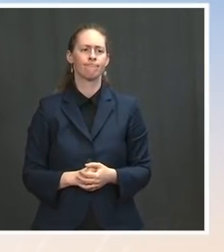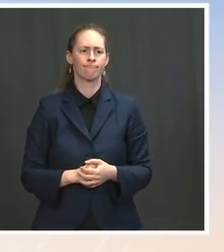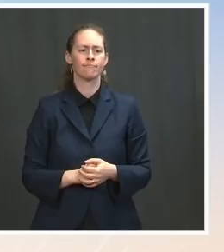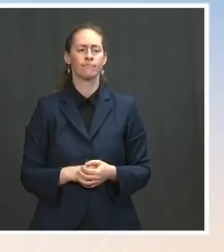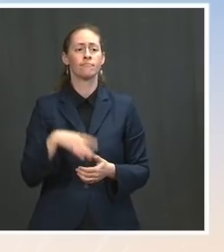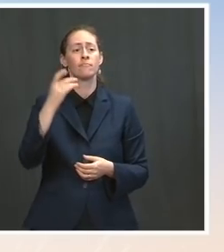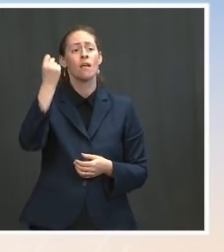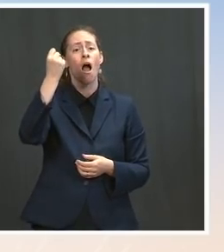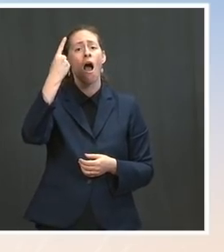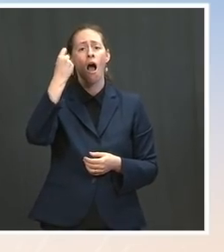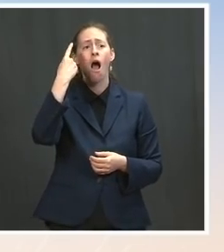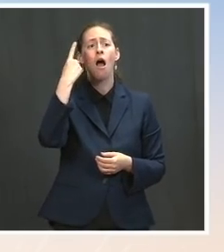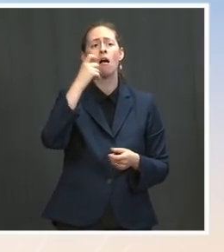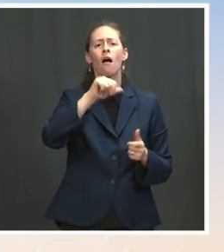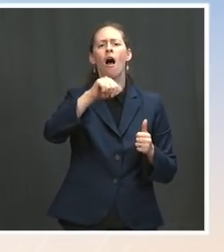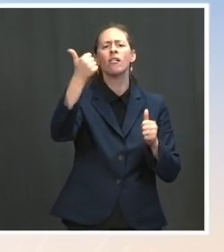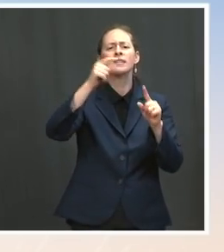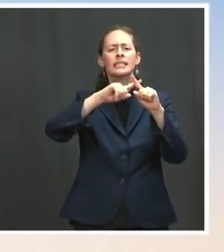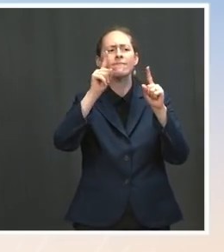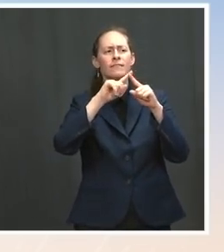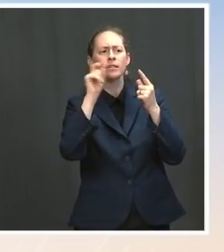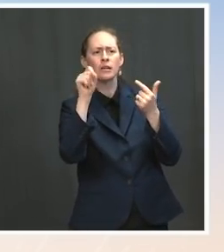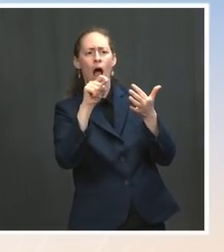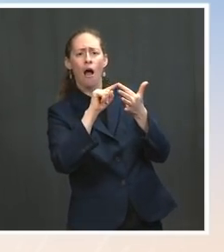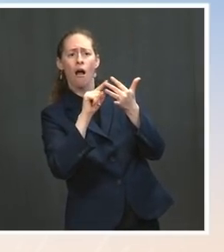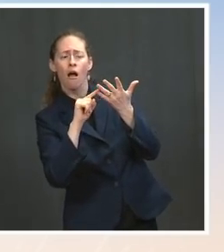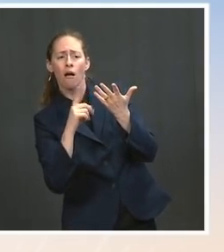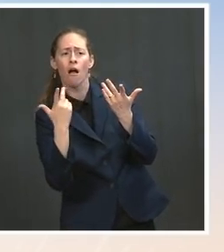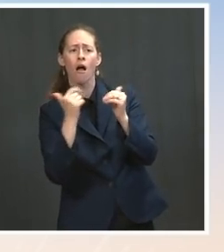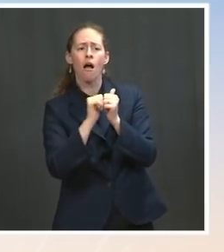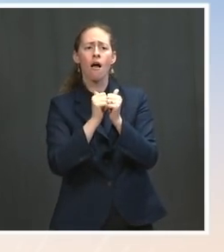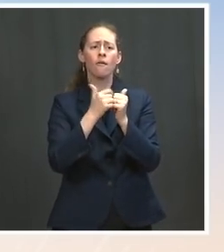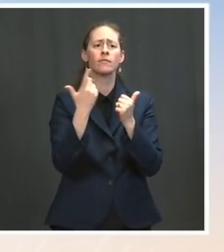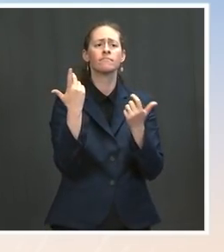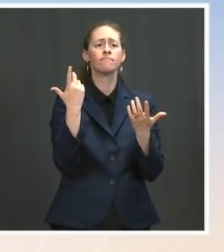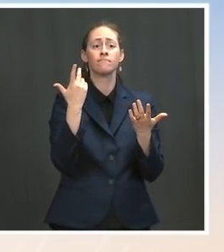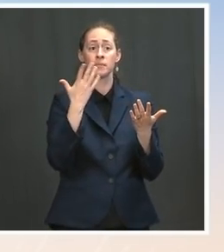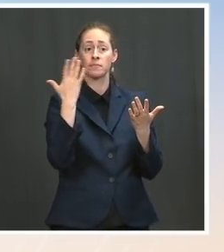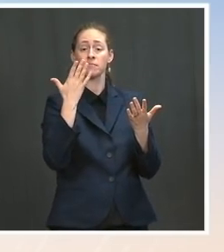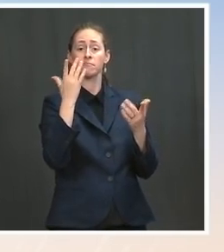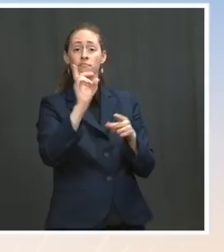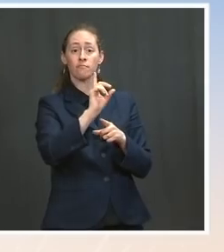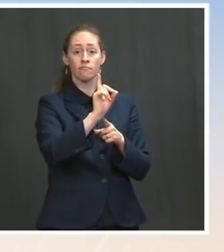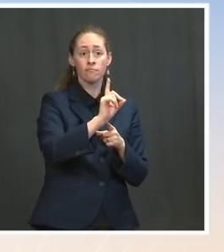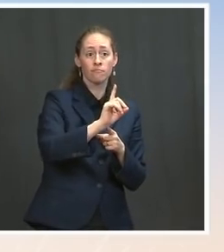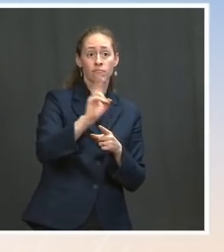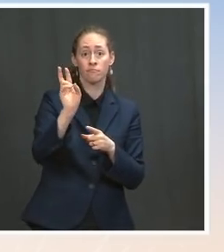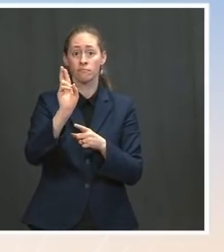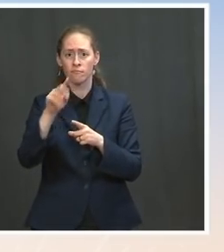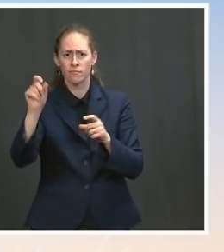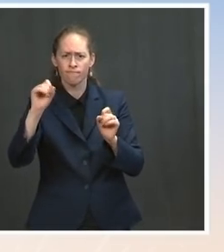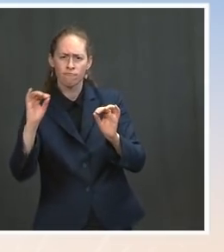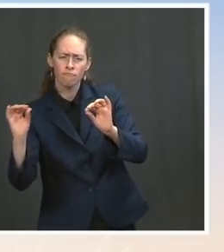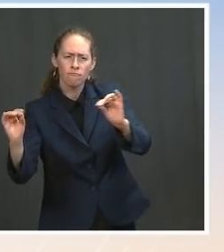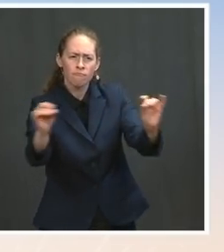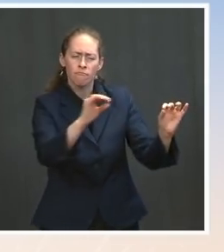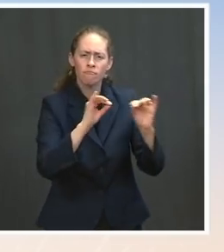There's discussions between bipartisan members in the Senate about how they might come to agreement on a path forward